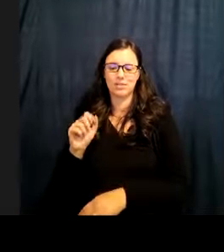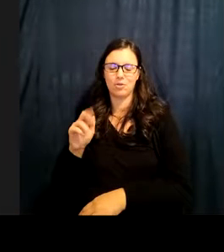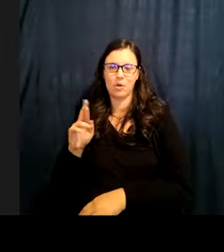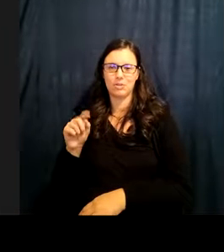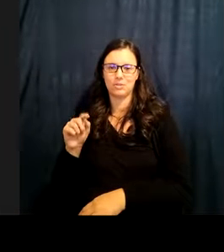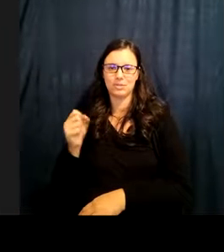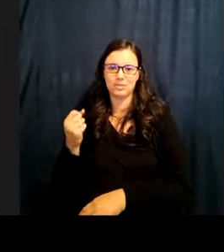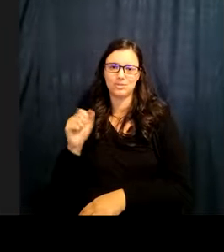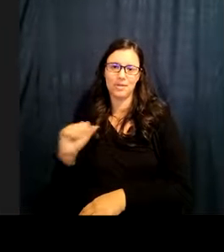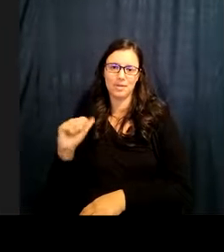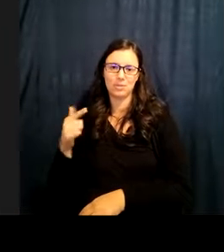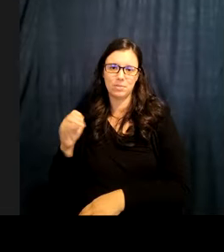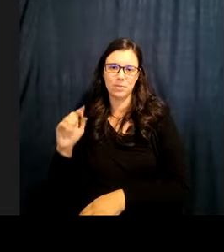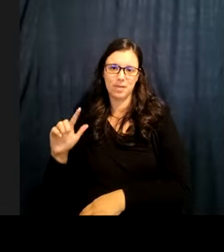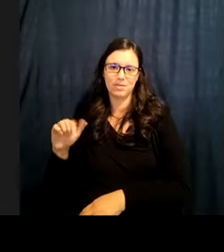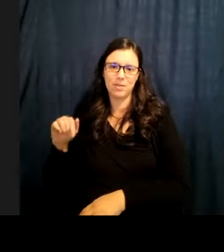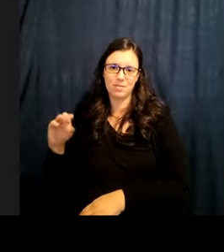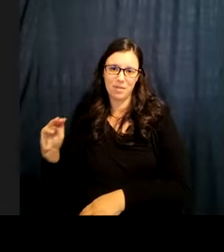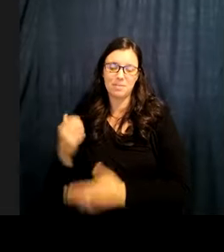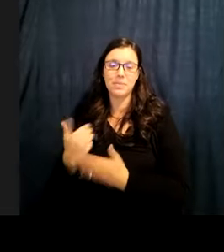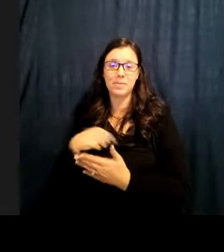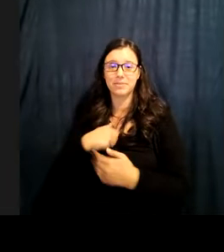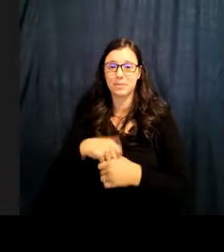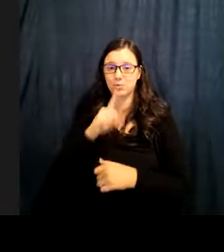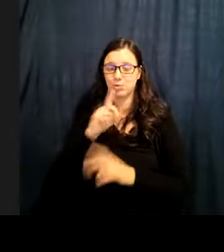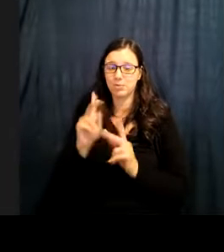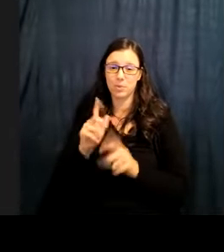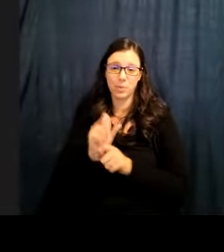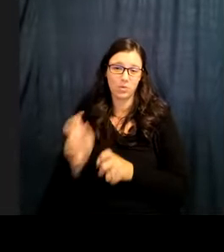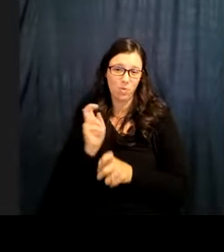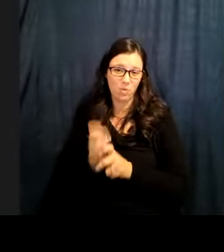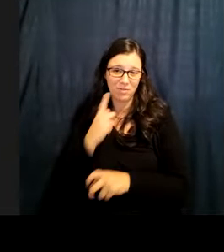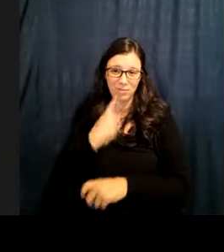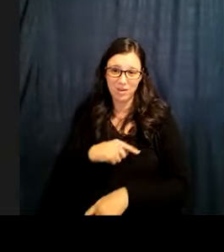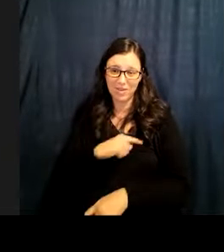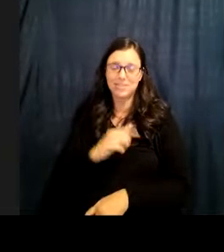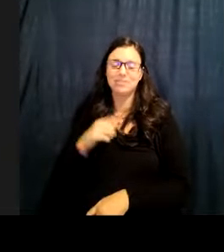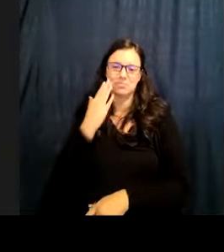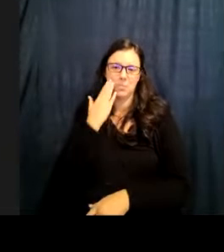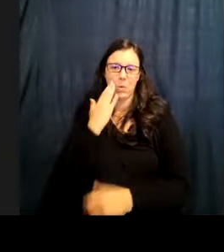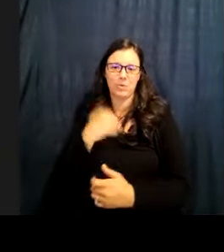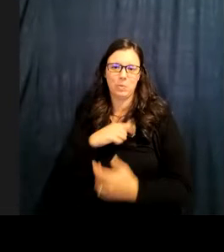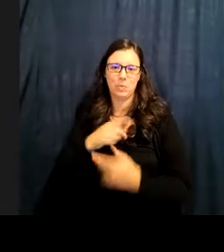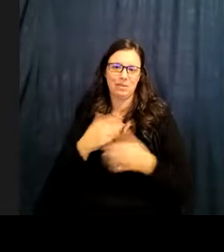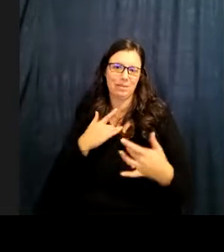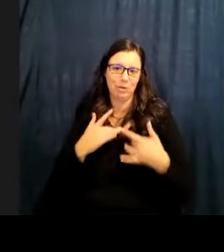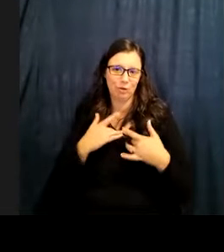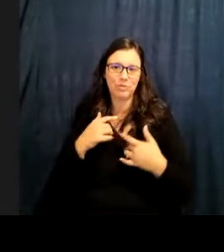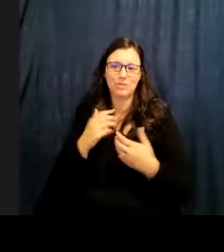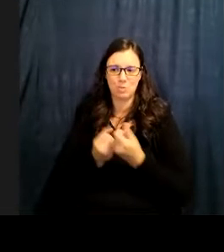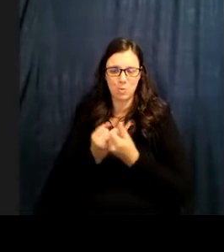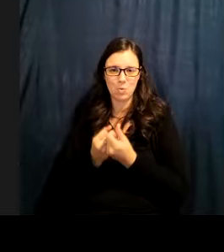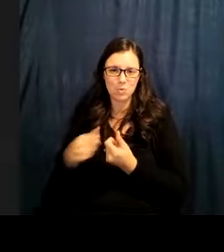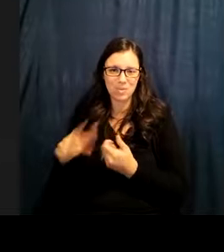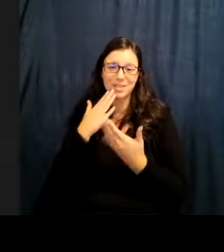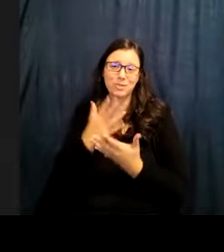draketarts@gmail.com. Help us make sure that those who work so hard for us know that we care and that they're supported. Thank you so much,